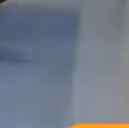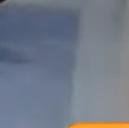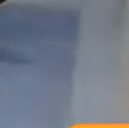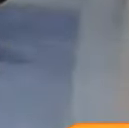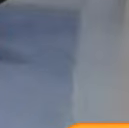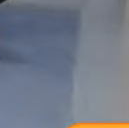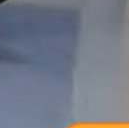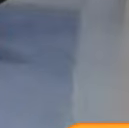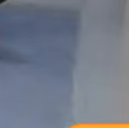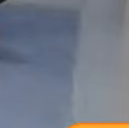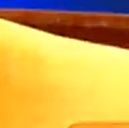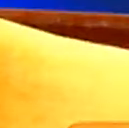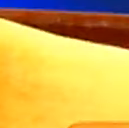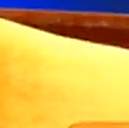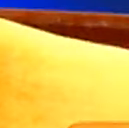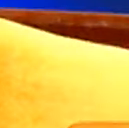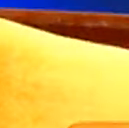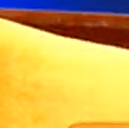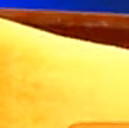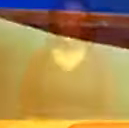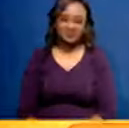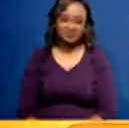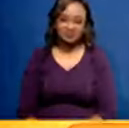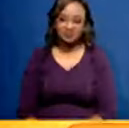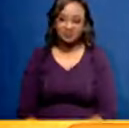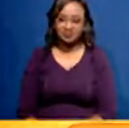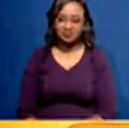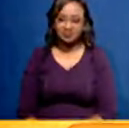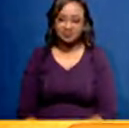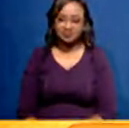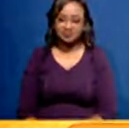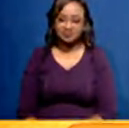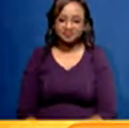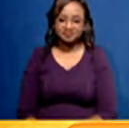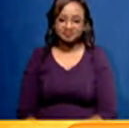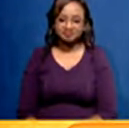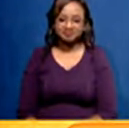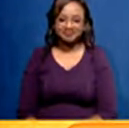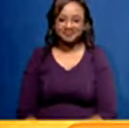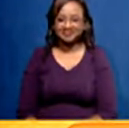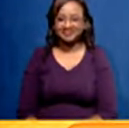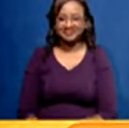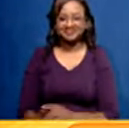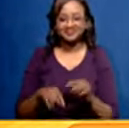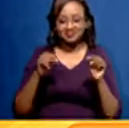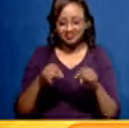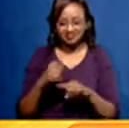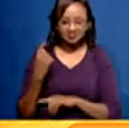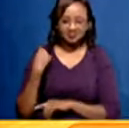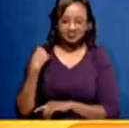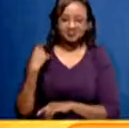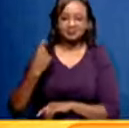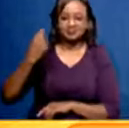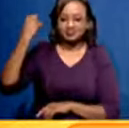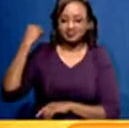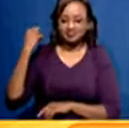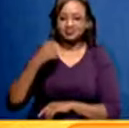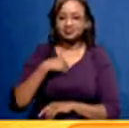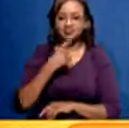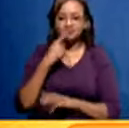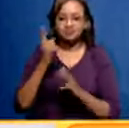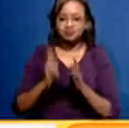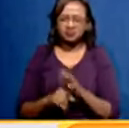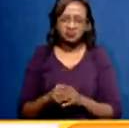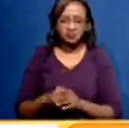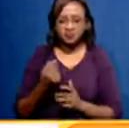for mentioning this. I said today, yesterday, the day before, I know very well what I'm